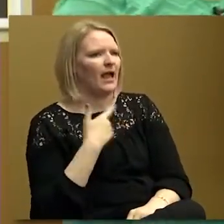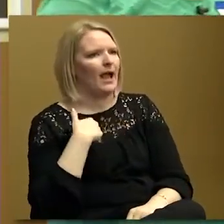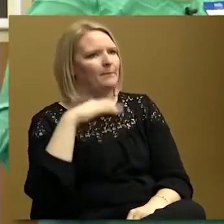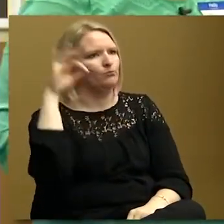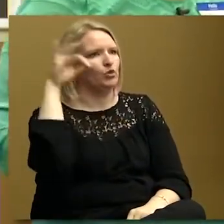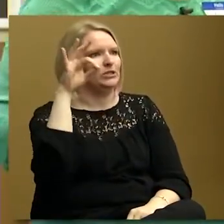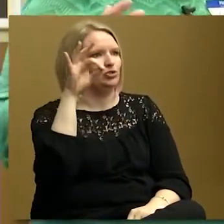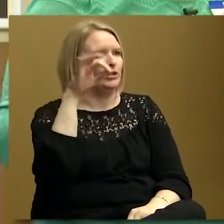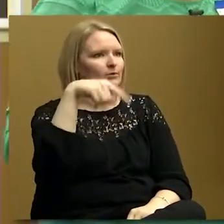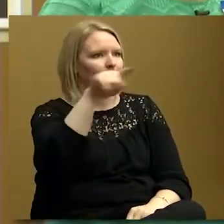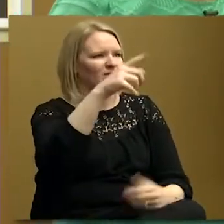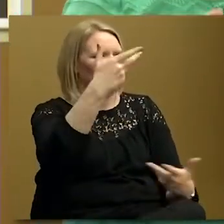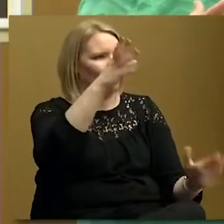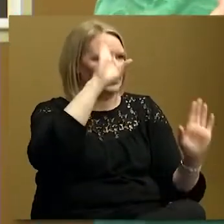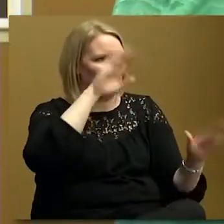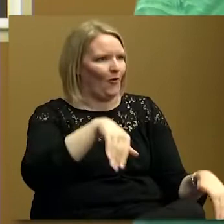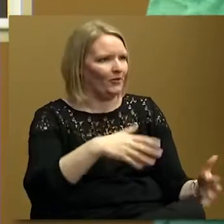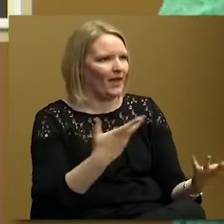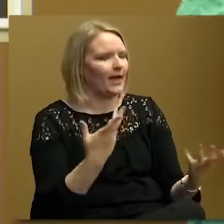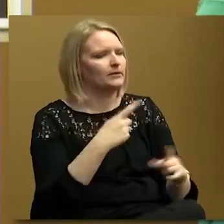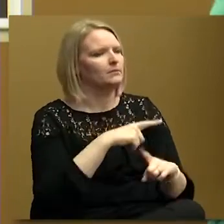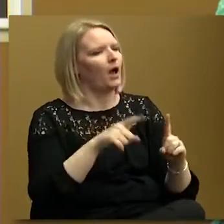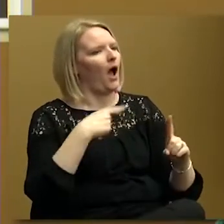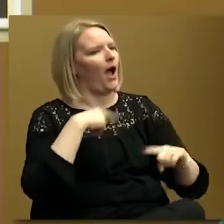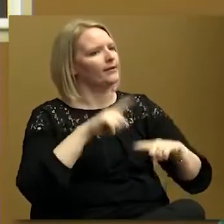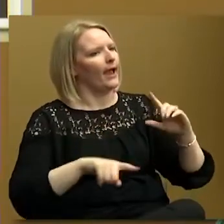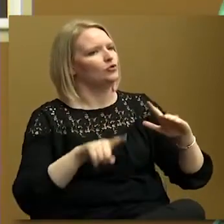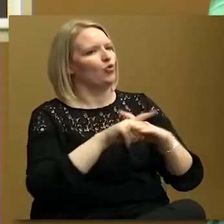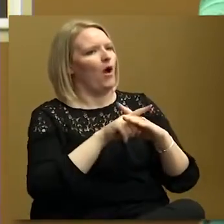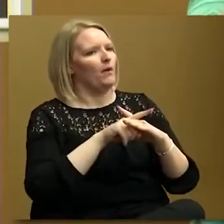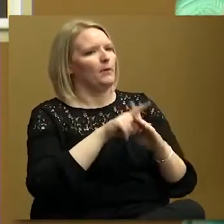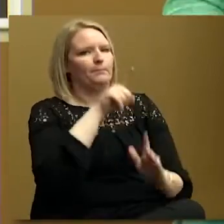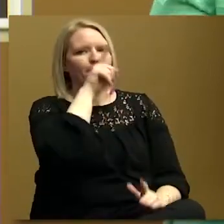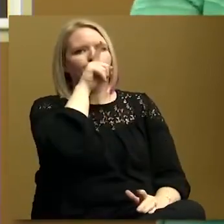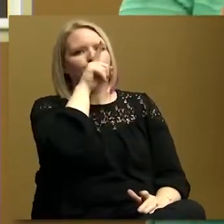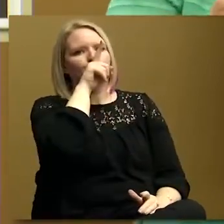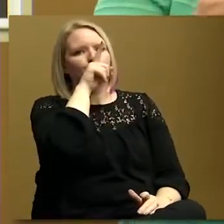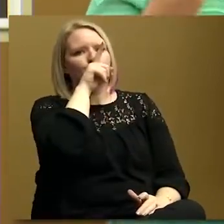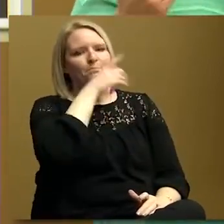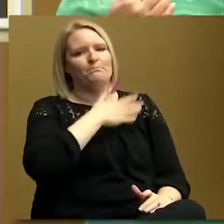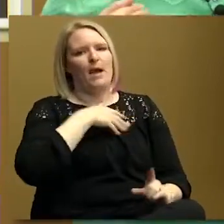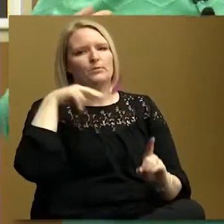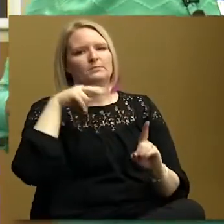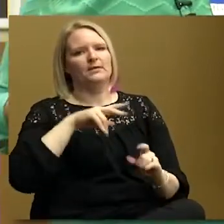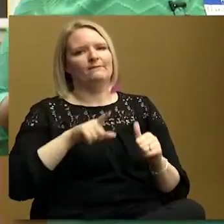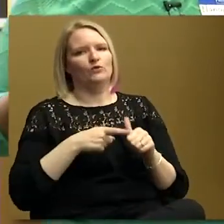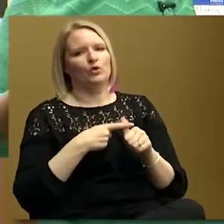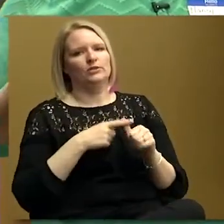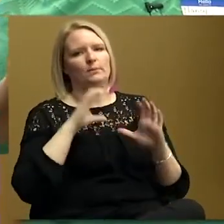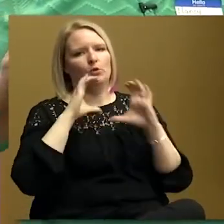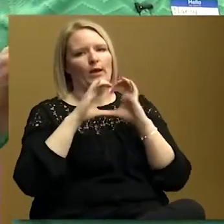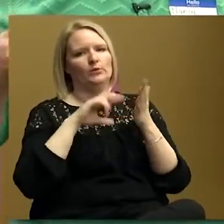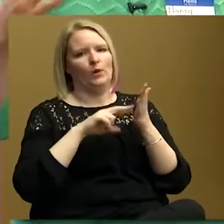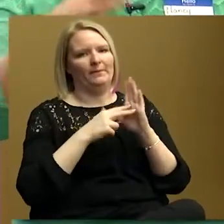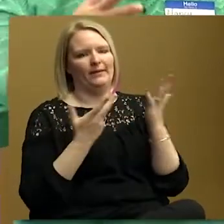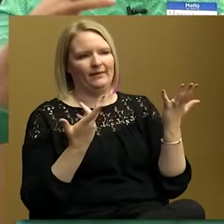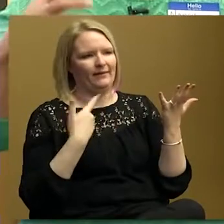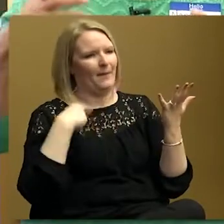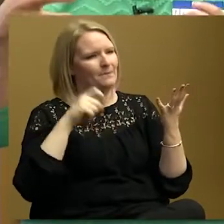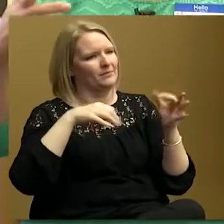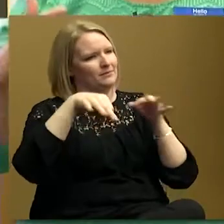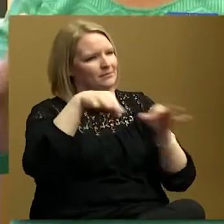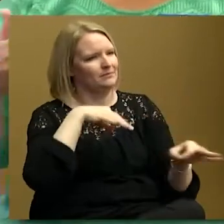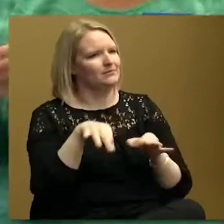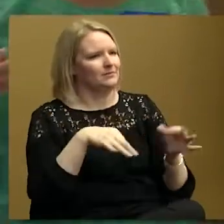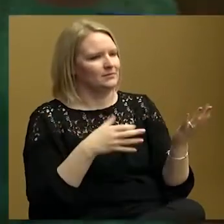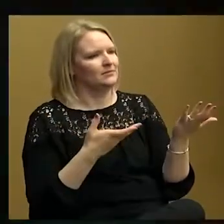to the choir here, but I can't come here and not say where I'm coming from with communication and why